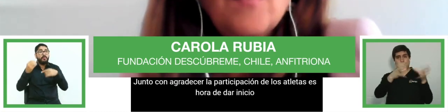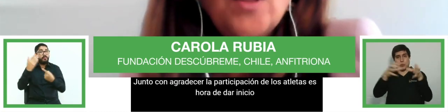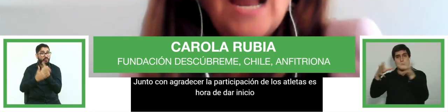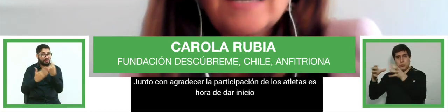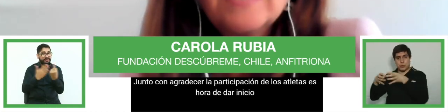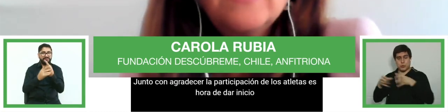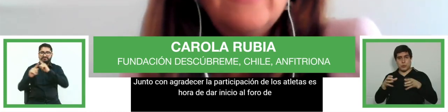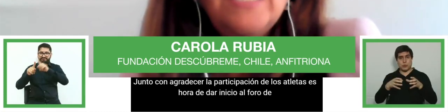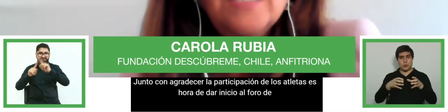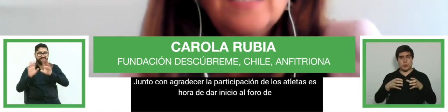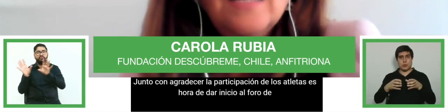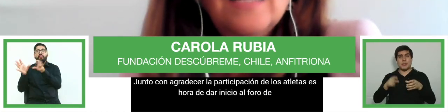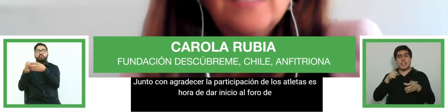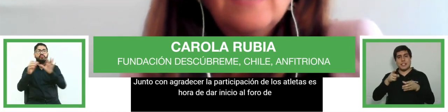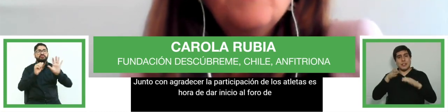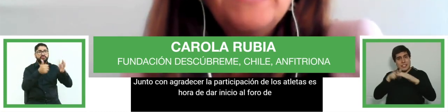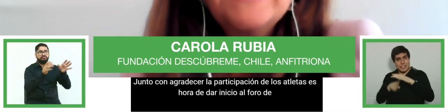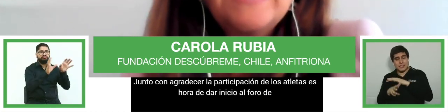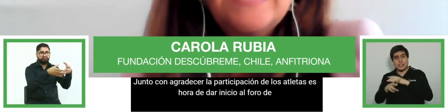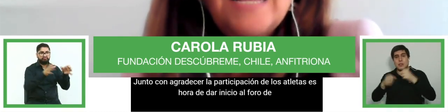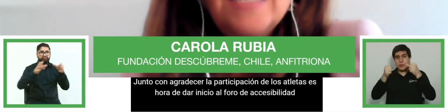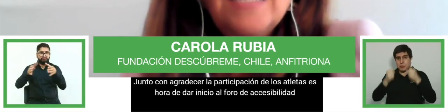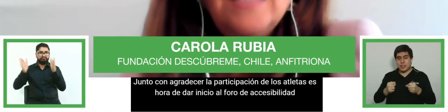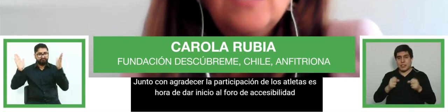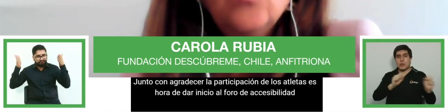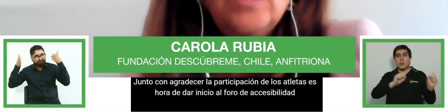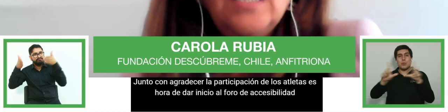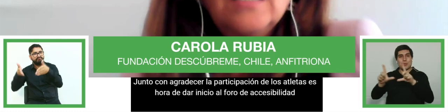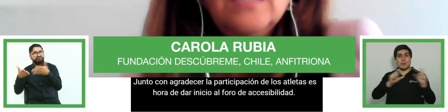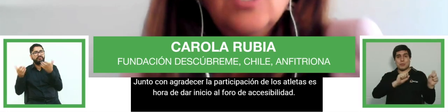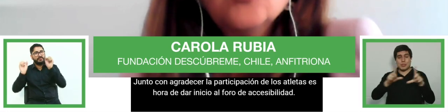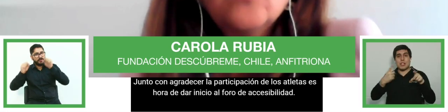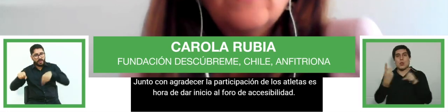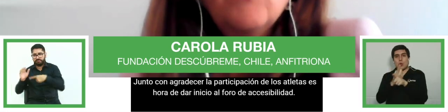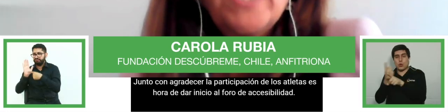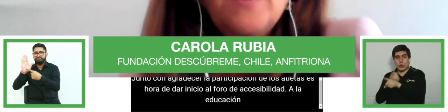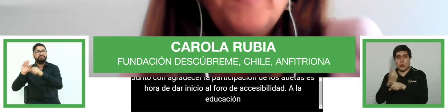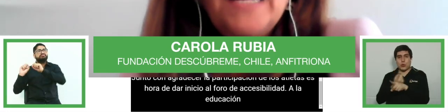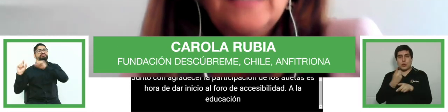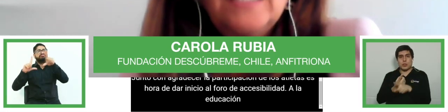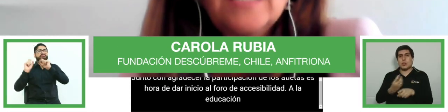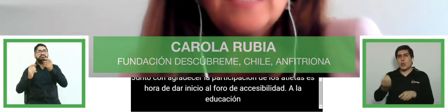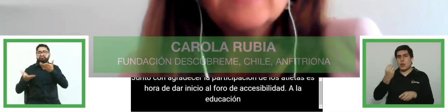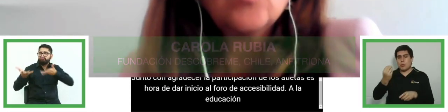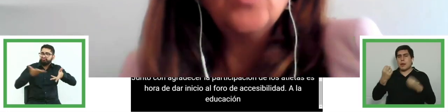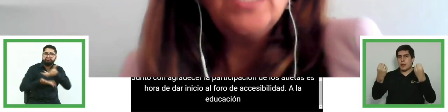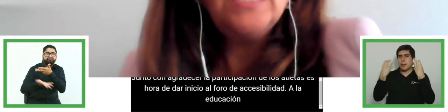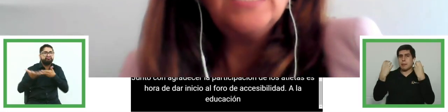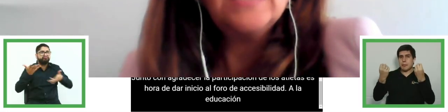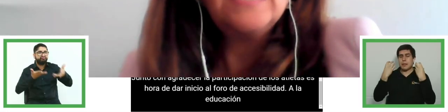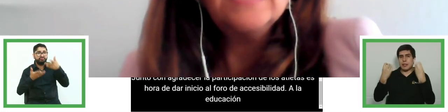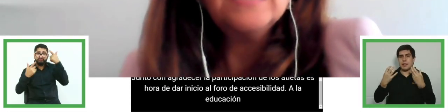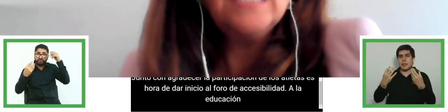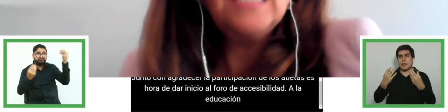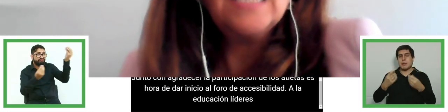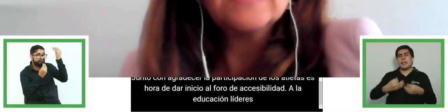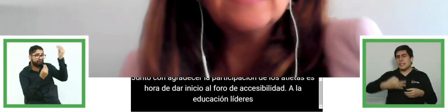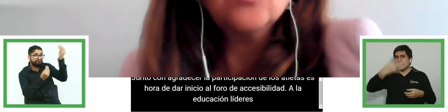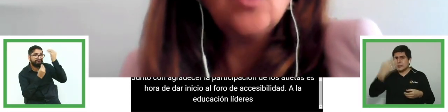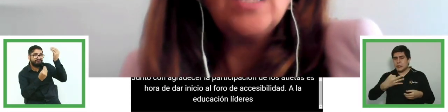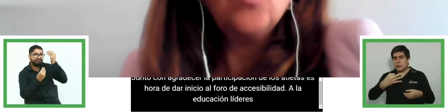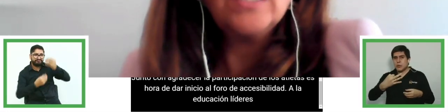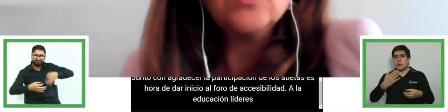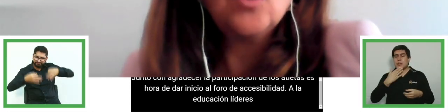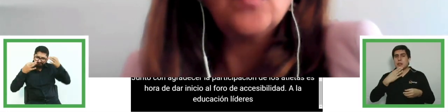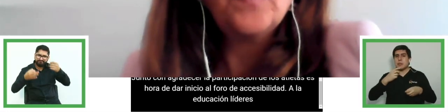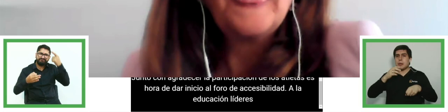field of accessibility who will be presenting and analyzing best practices to ensure and guarantee access to education